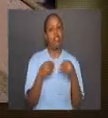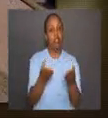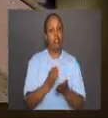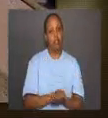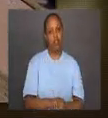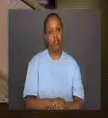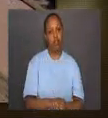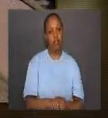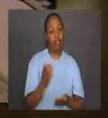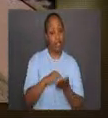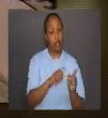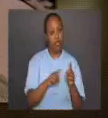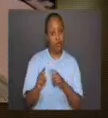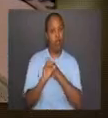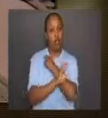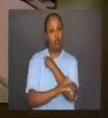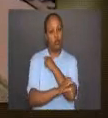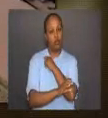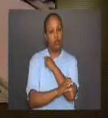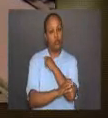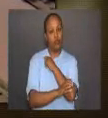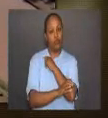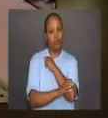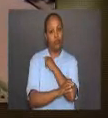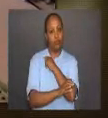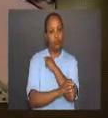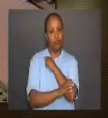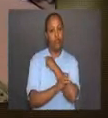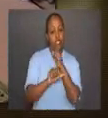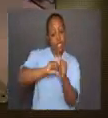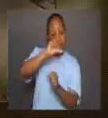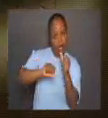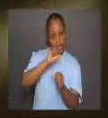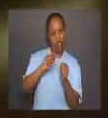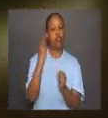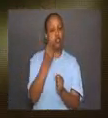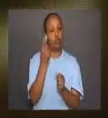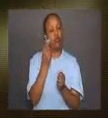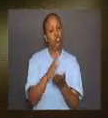allow the countries to share benefits with each other.